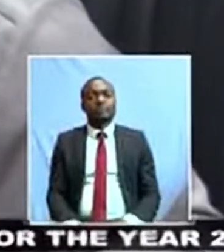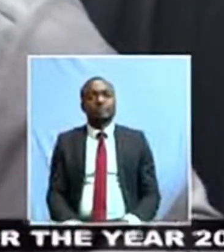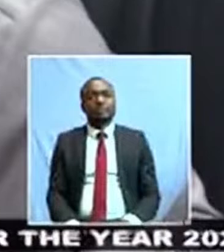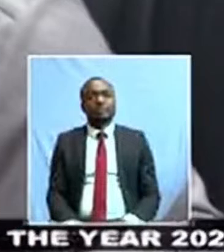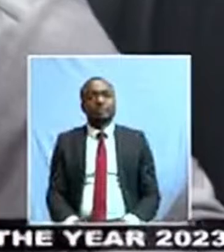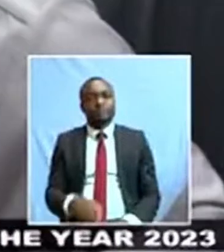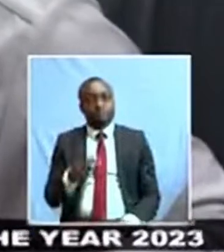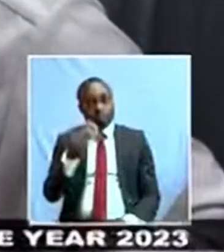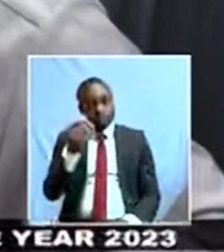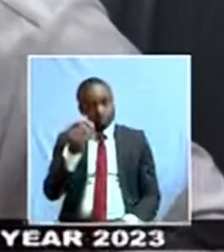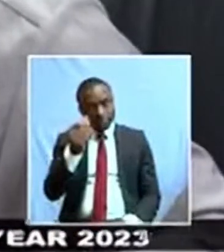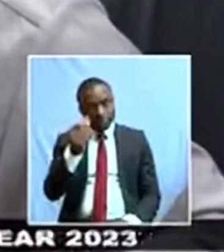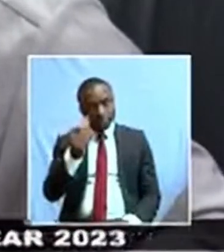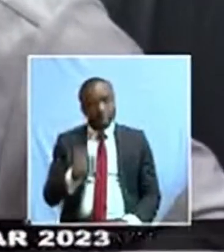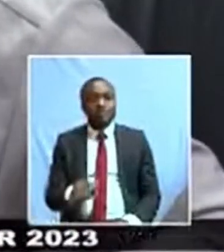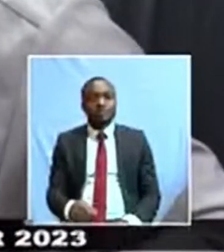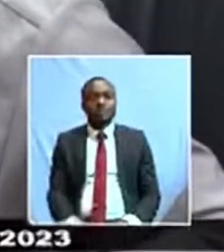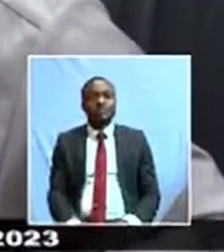the fees.